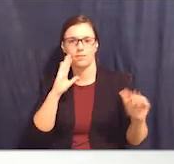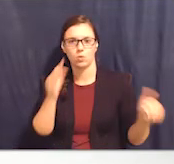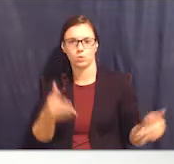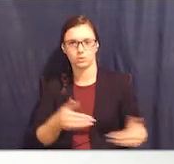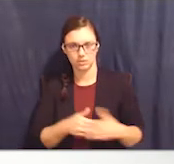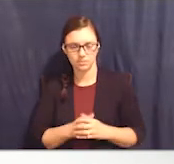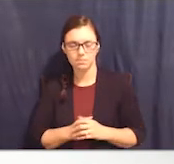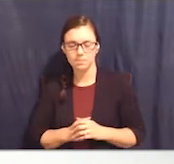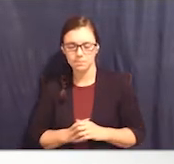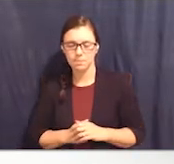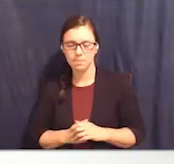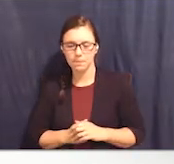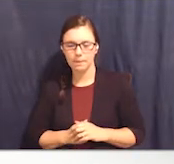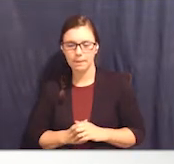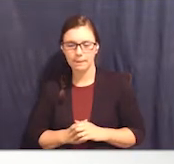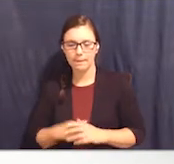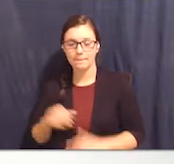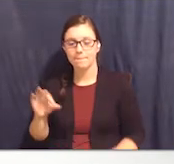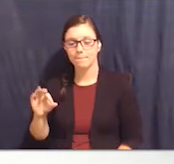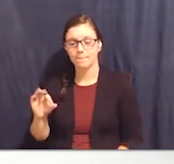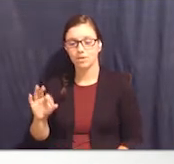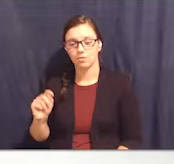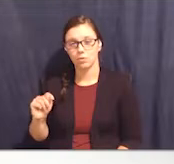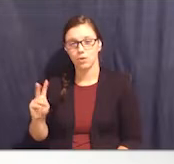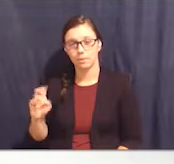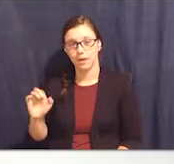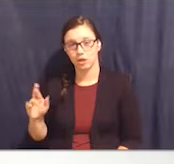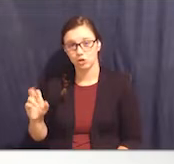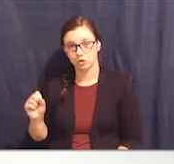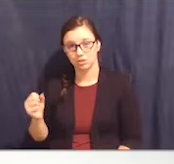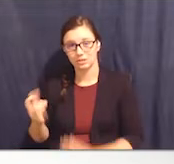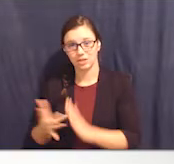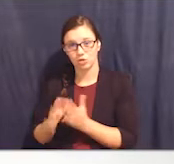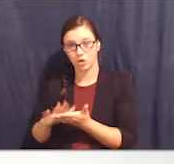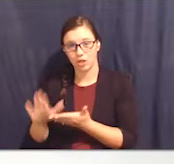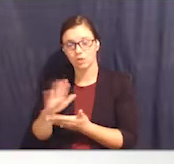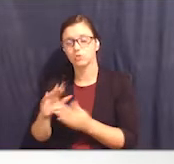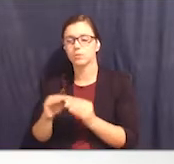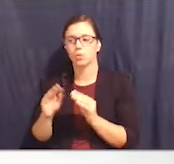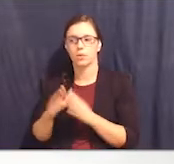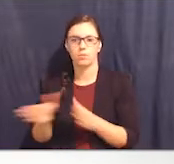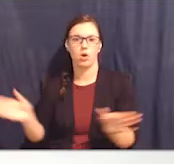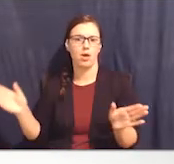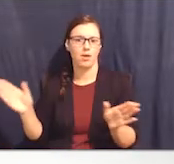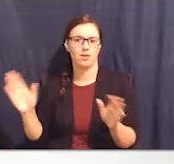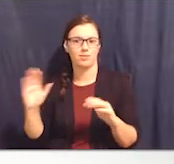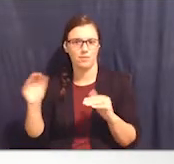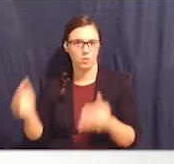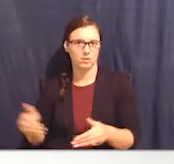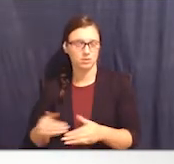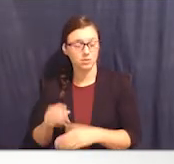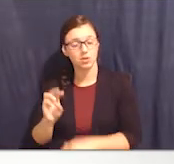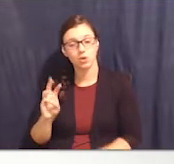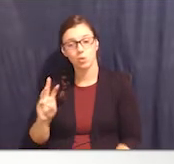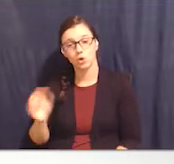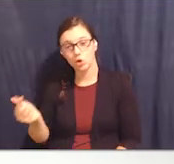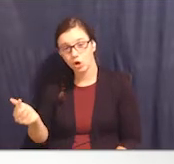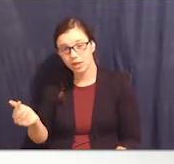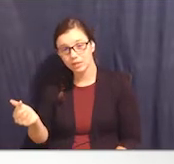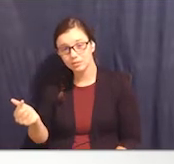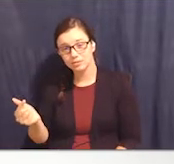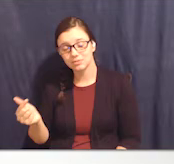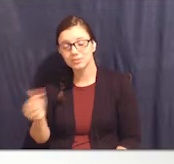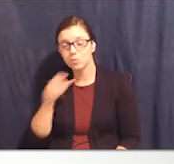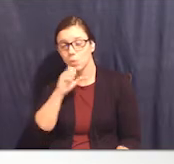employers in Florida. And they have employers right there that are waiting on students to complete those programs to be able to hire them as a